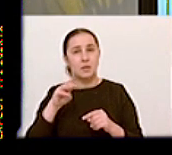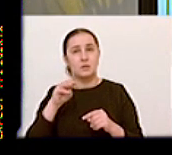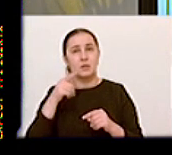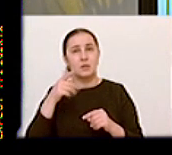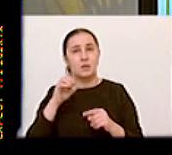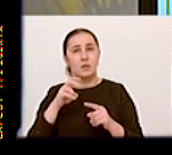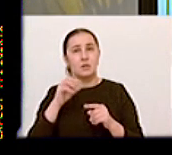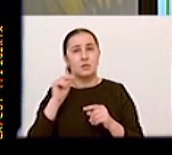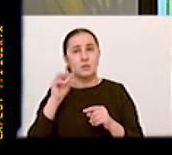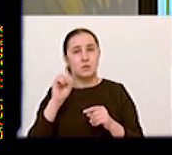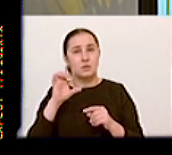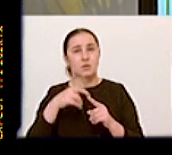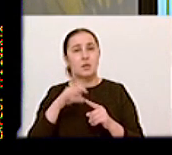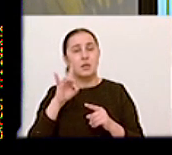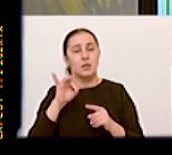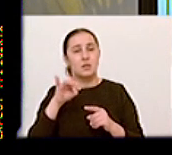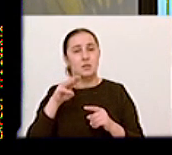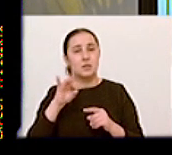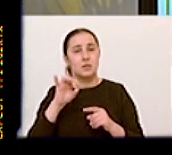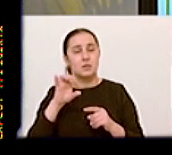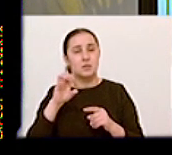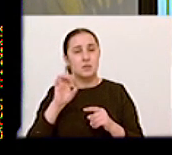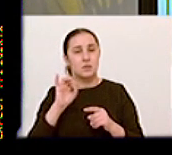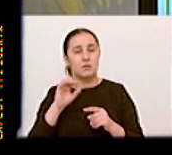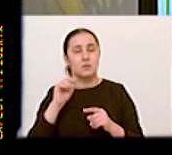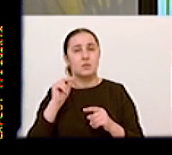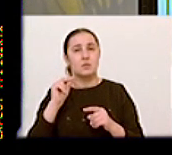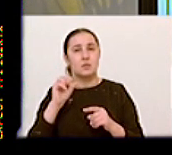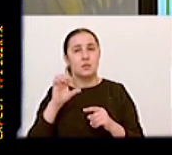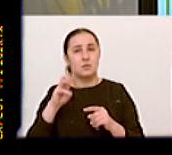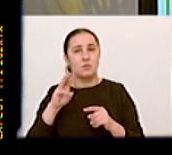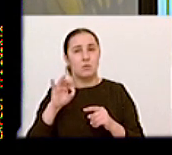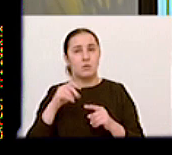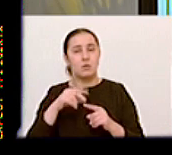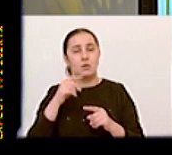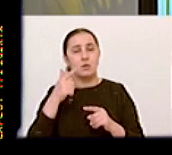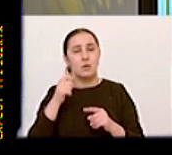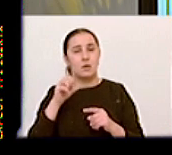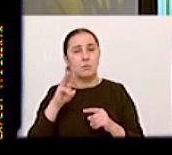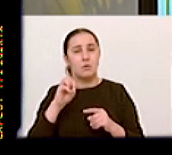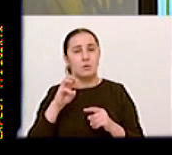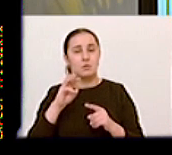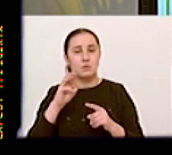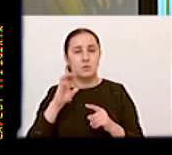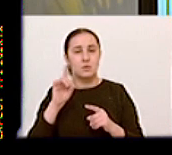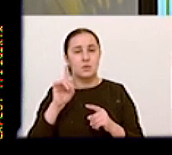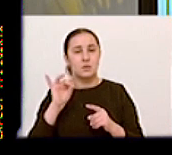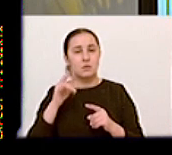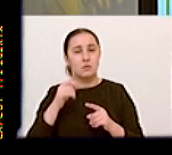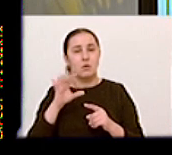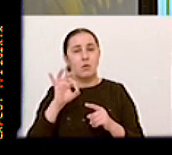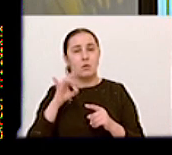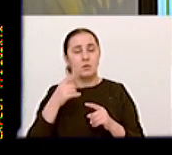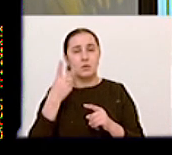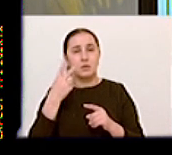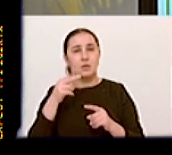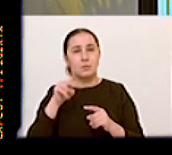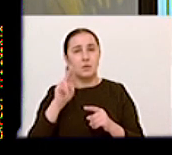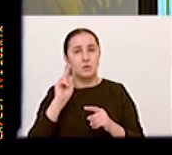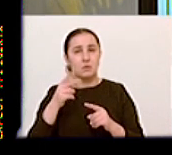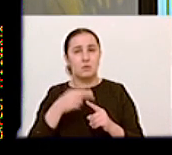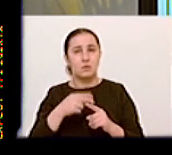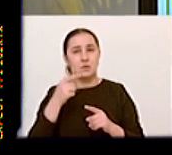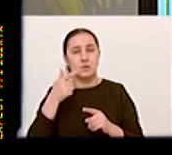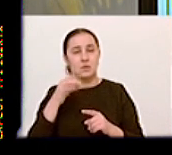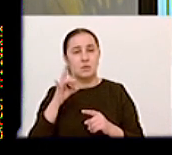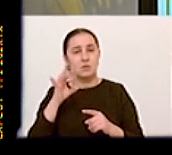chastotasi, Q retsessiv belgilar chastotasi, P kvadrat gomozigota dominant organizmlar, 2PQ